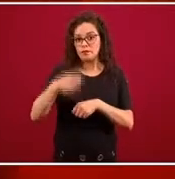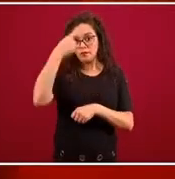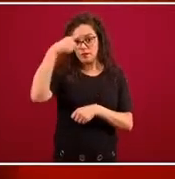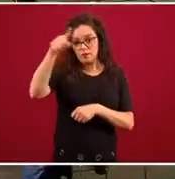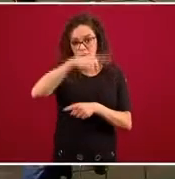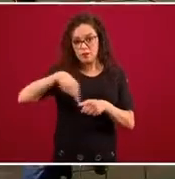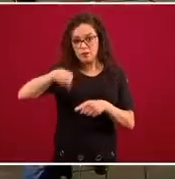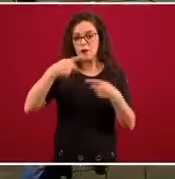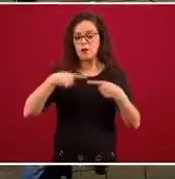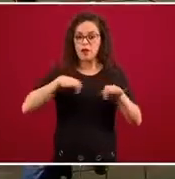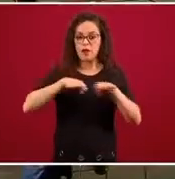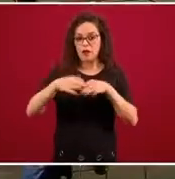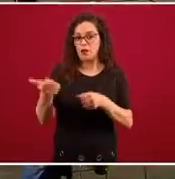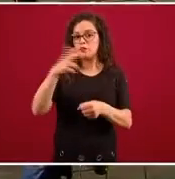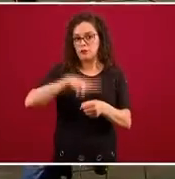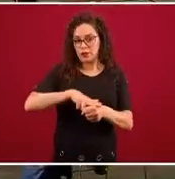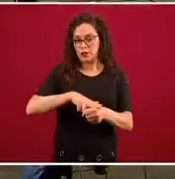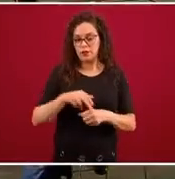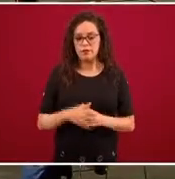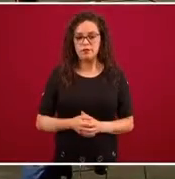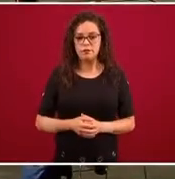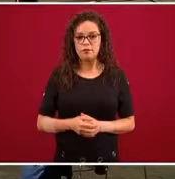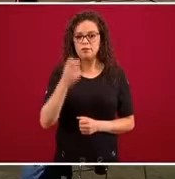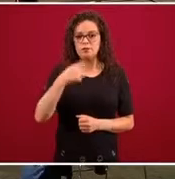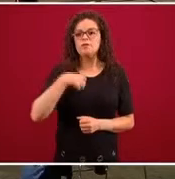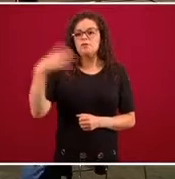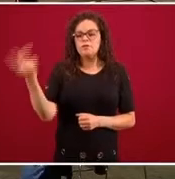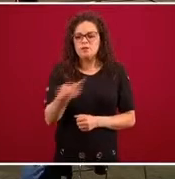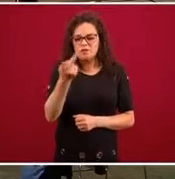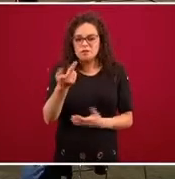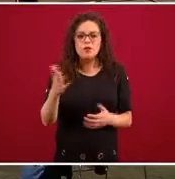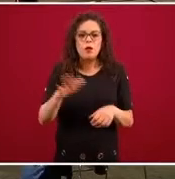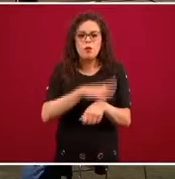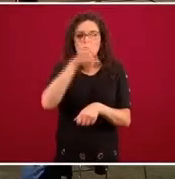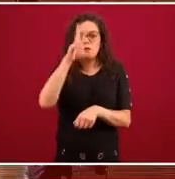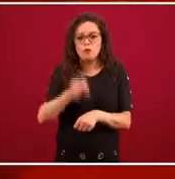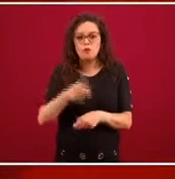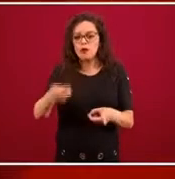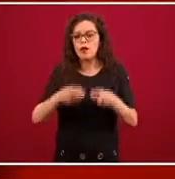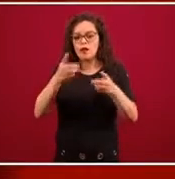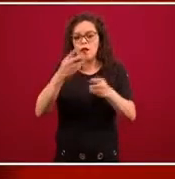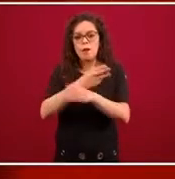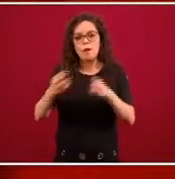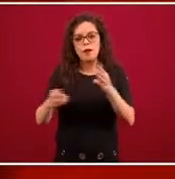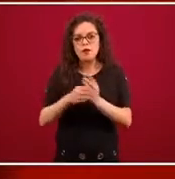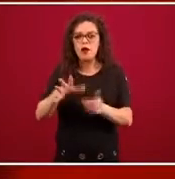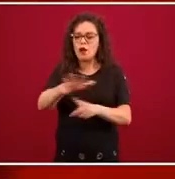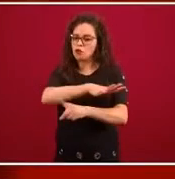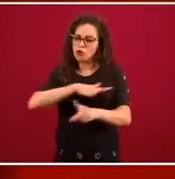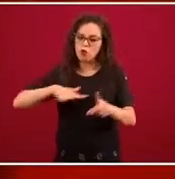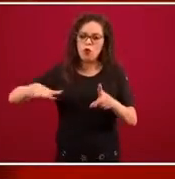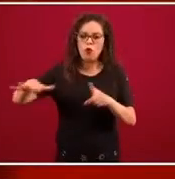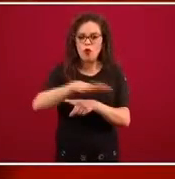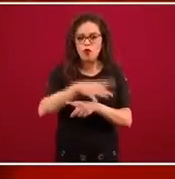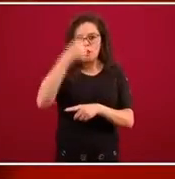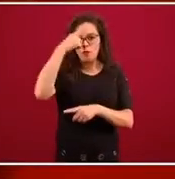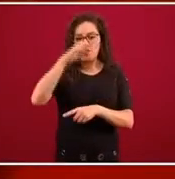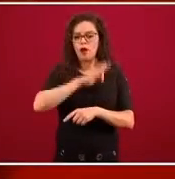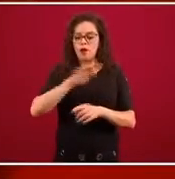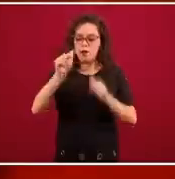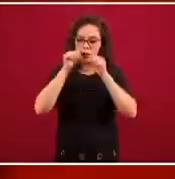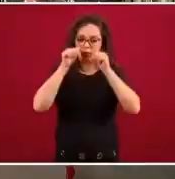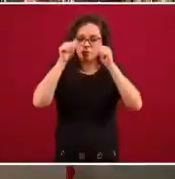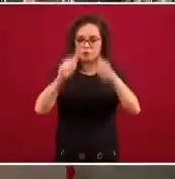could be confirmed to have COVID later, and then this could pose a risk to this personnel who doesn't have access